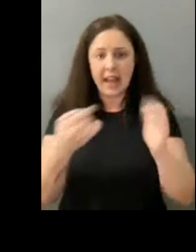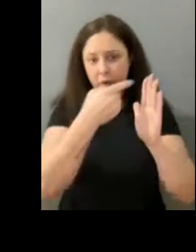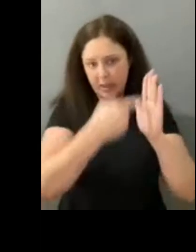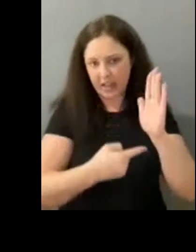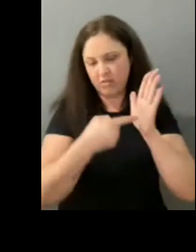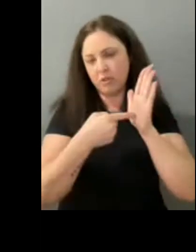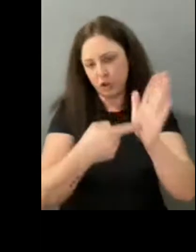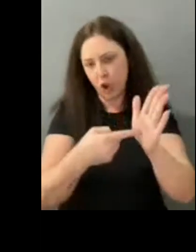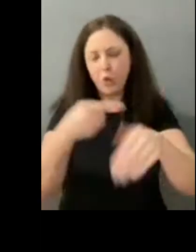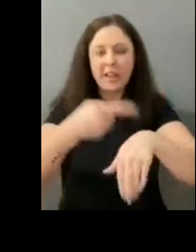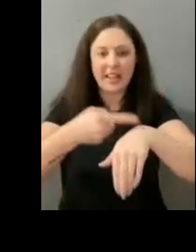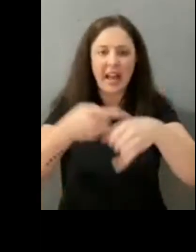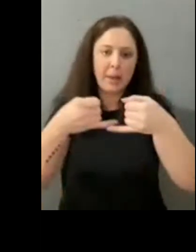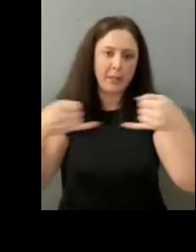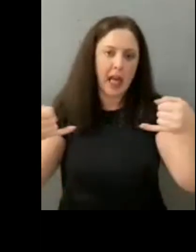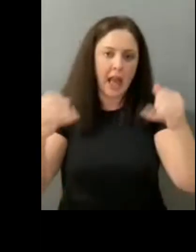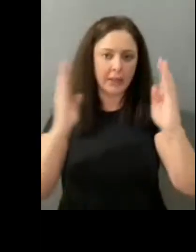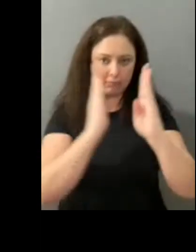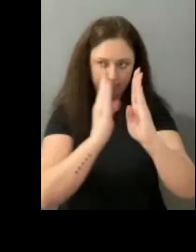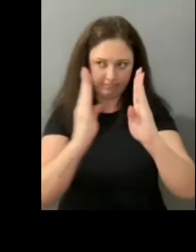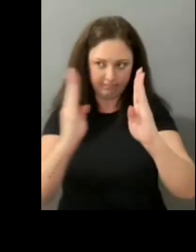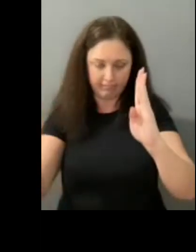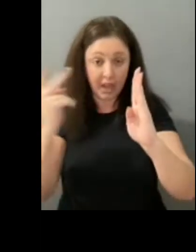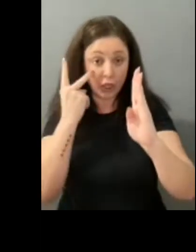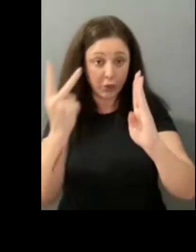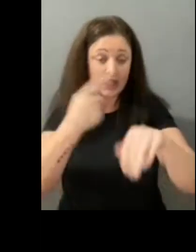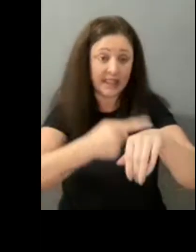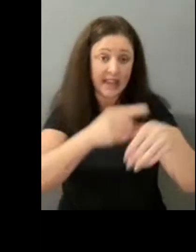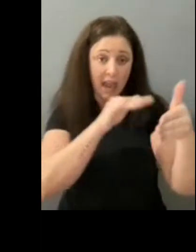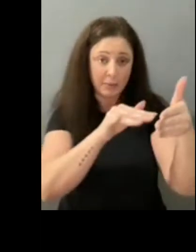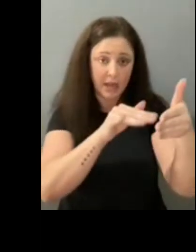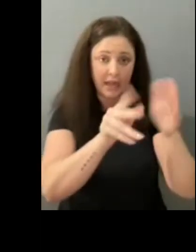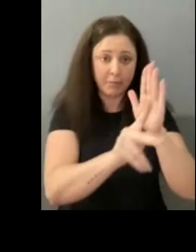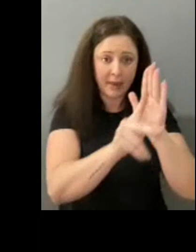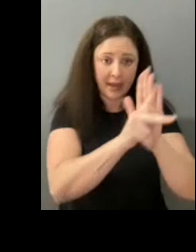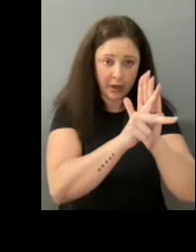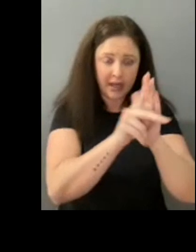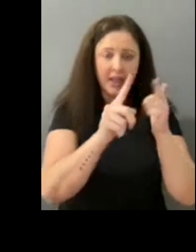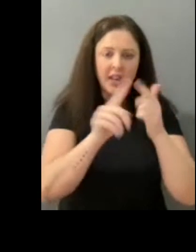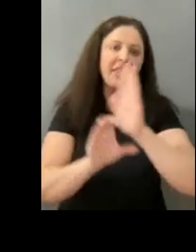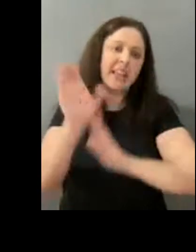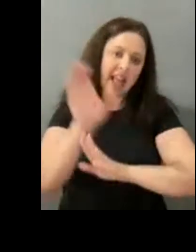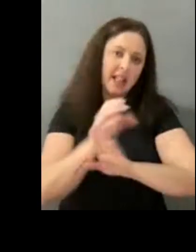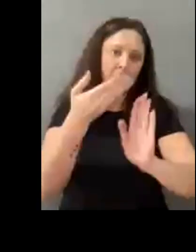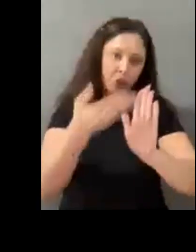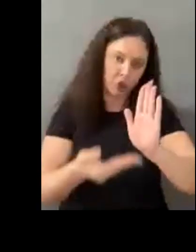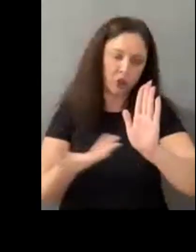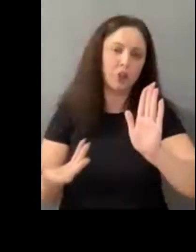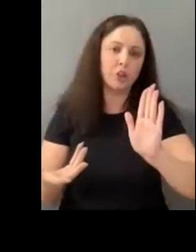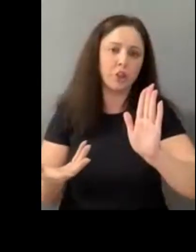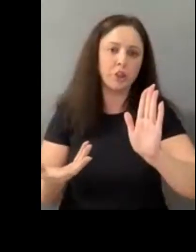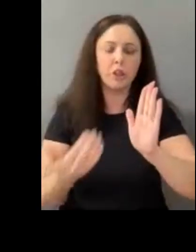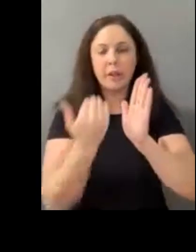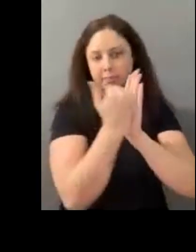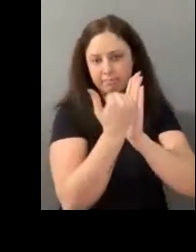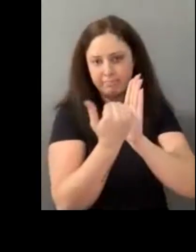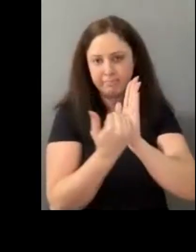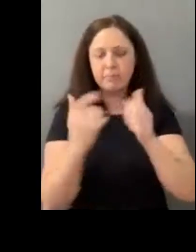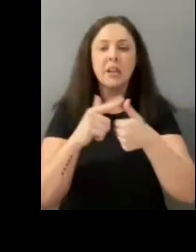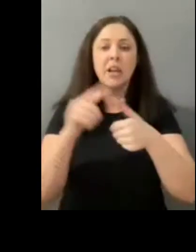timeline. Just as a reminder here, you see the time study period there at the top, the calendar that we've created. It lists our